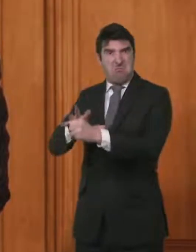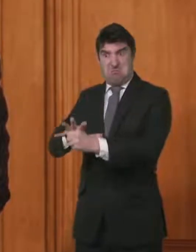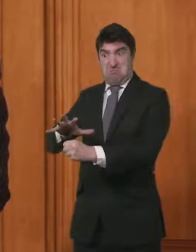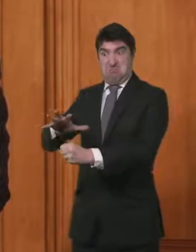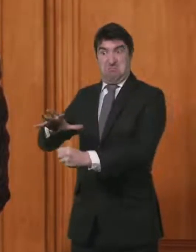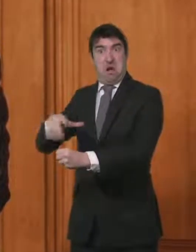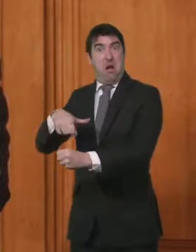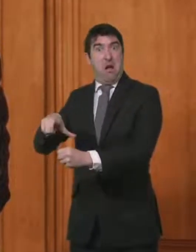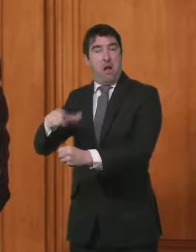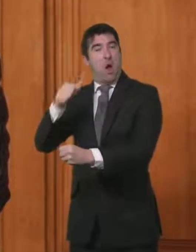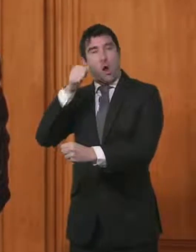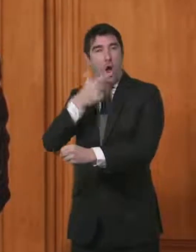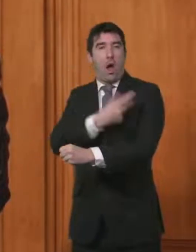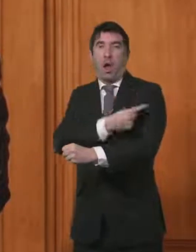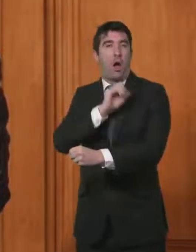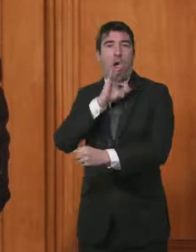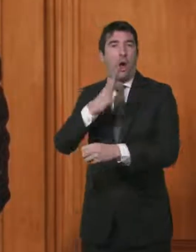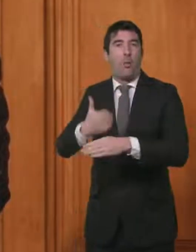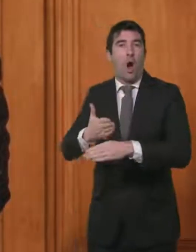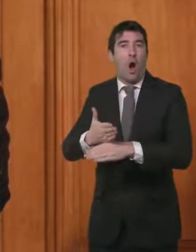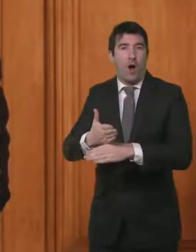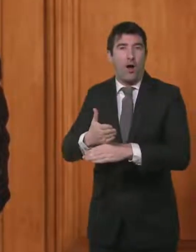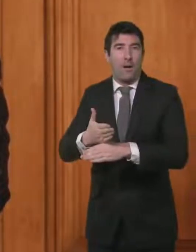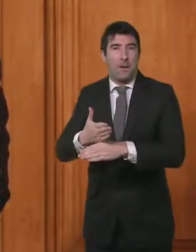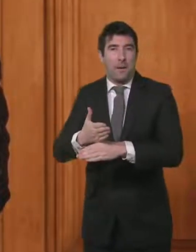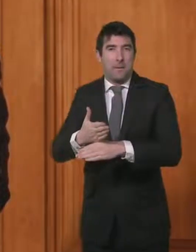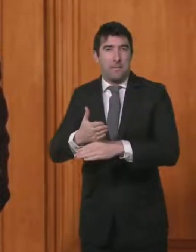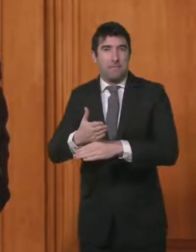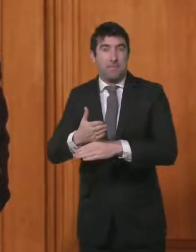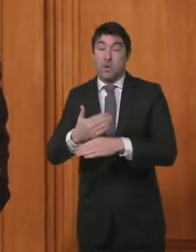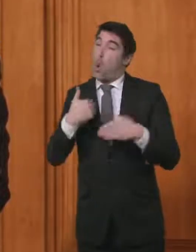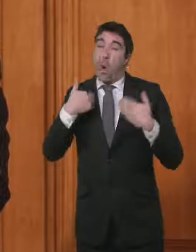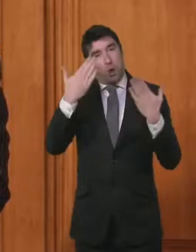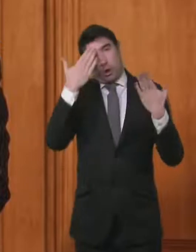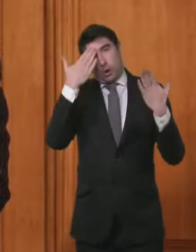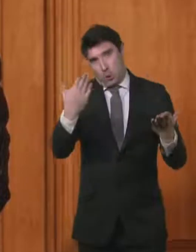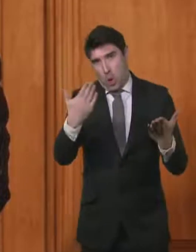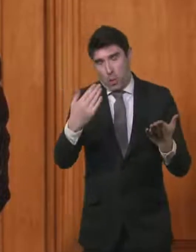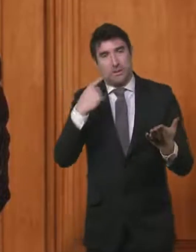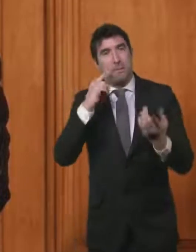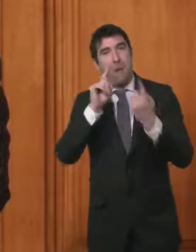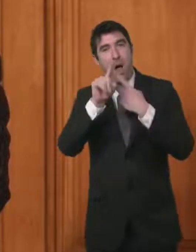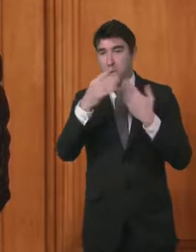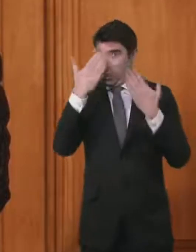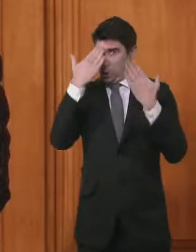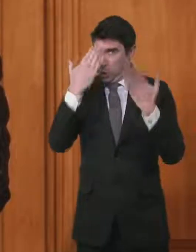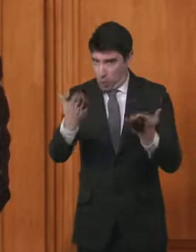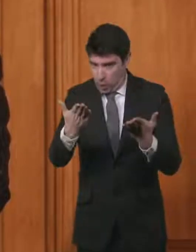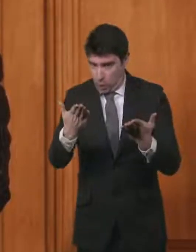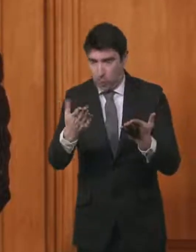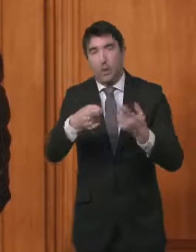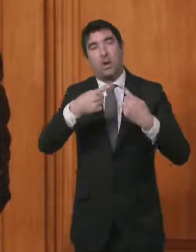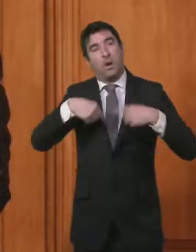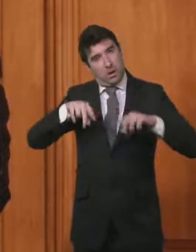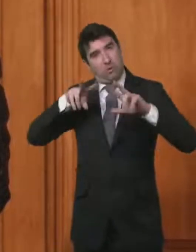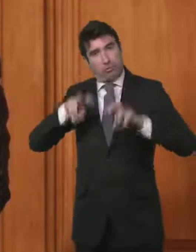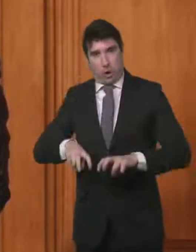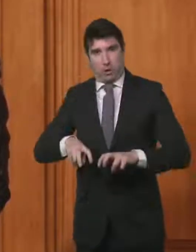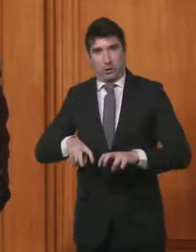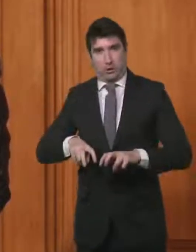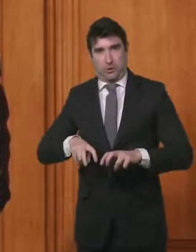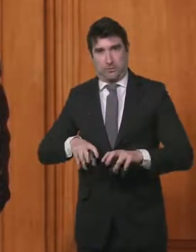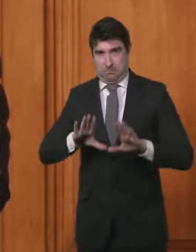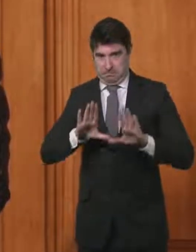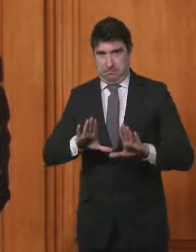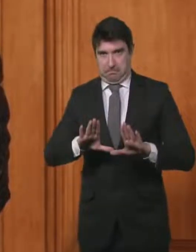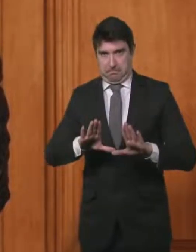The first is that there is work now underway by scientific groups around the world looking at a whole